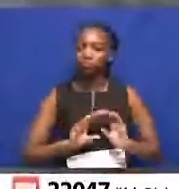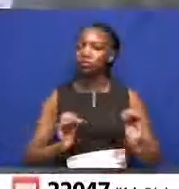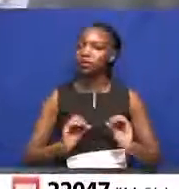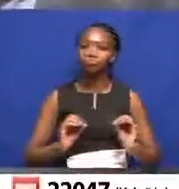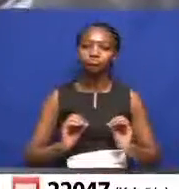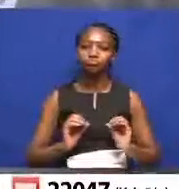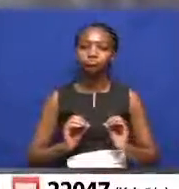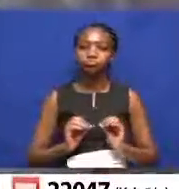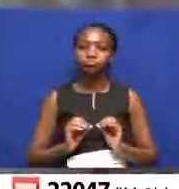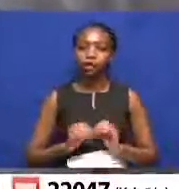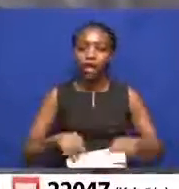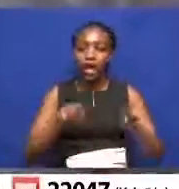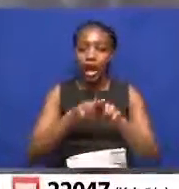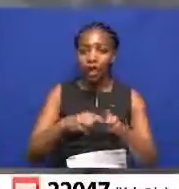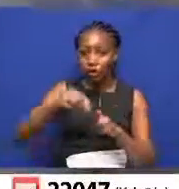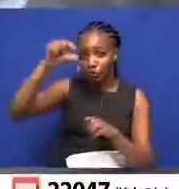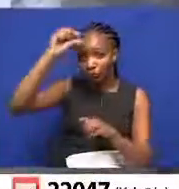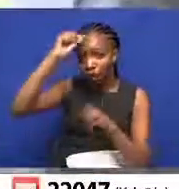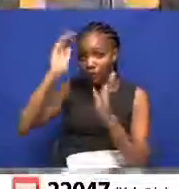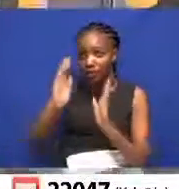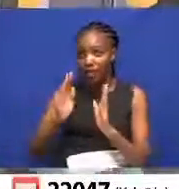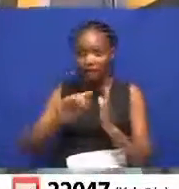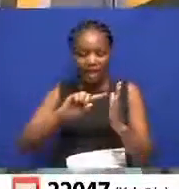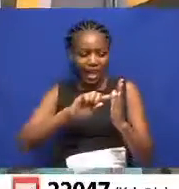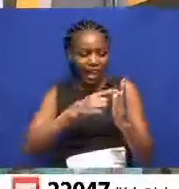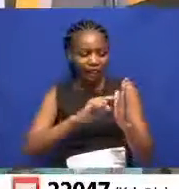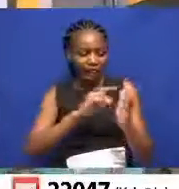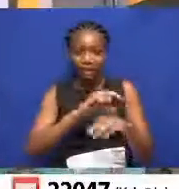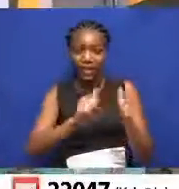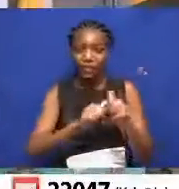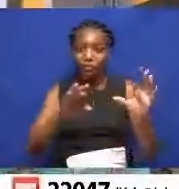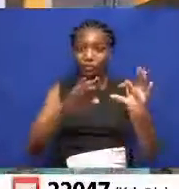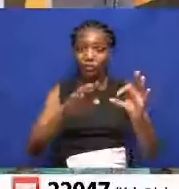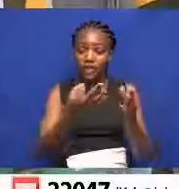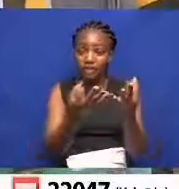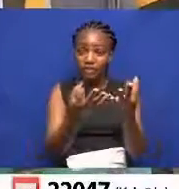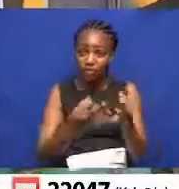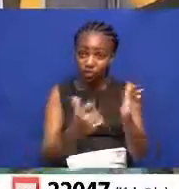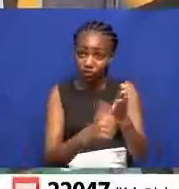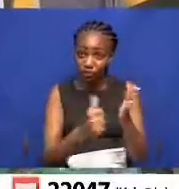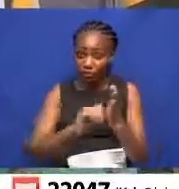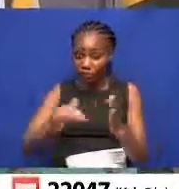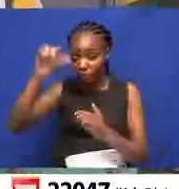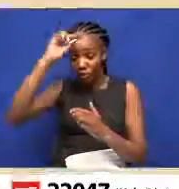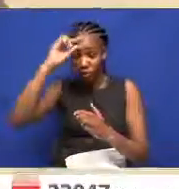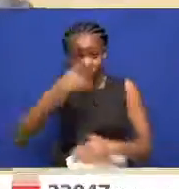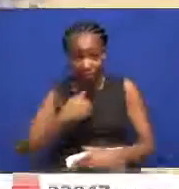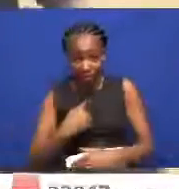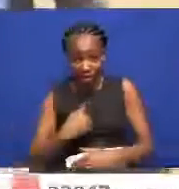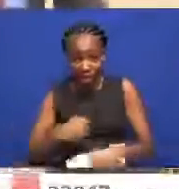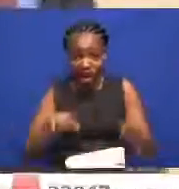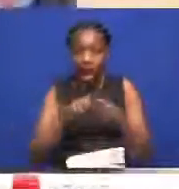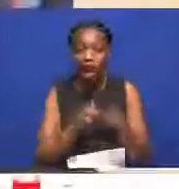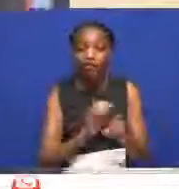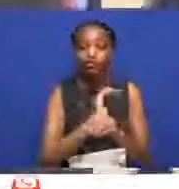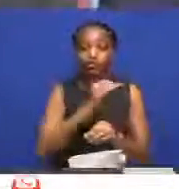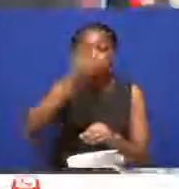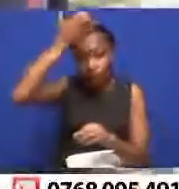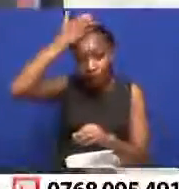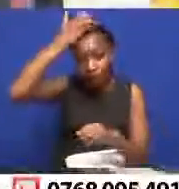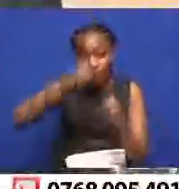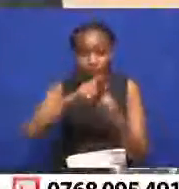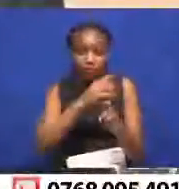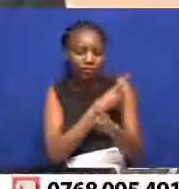care. However, governors have highlighted the financial crisis county governments are facing, thus requesting the nurses to